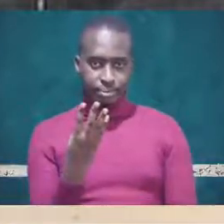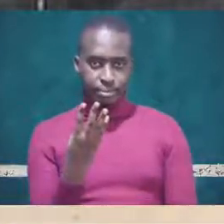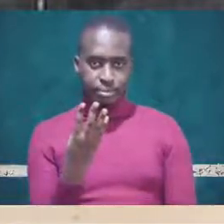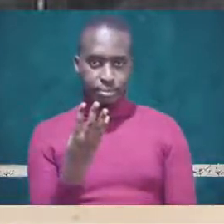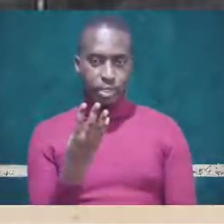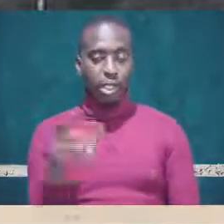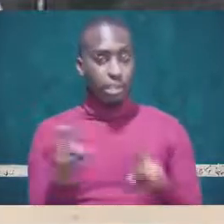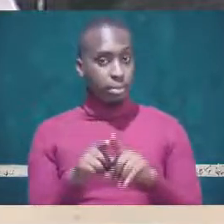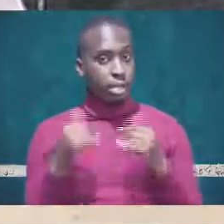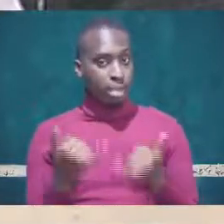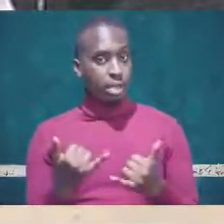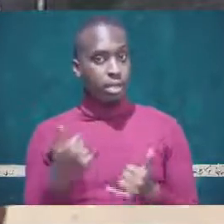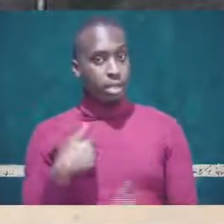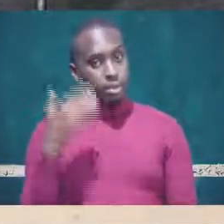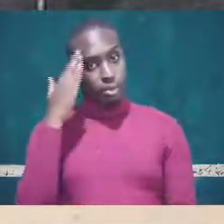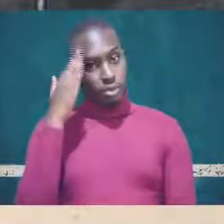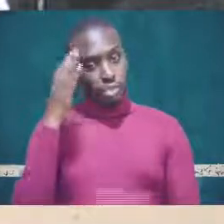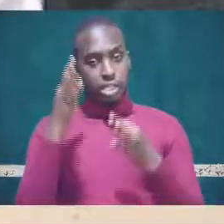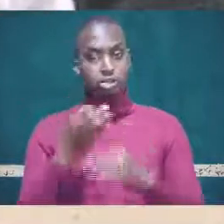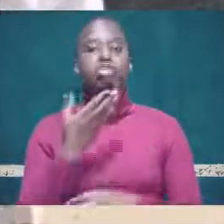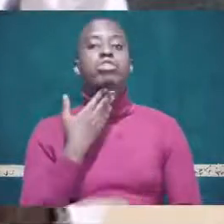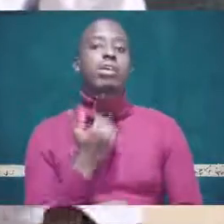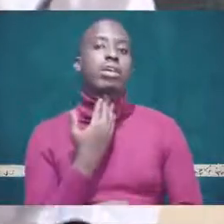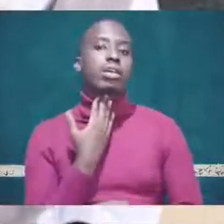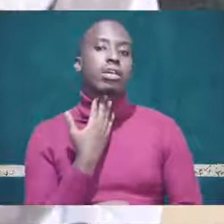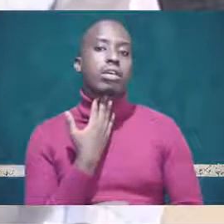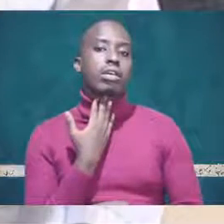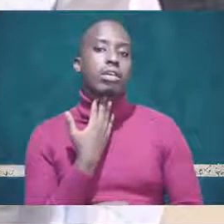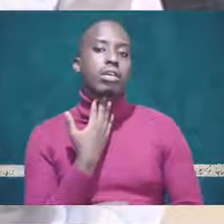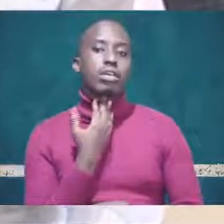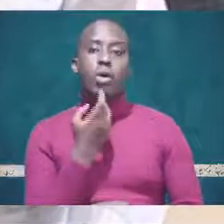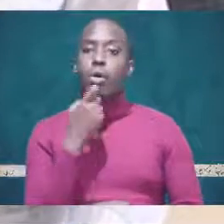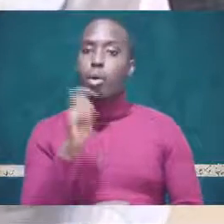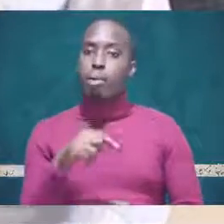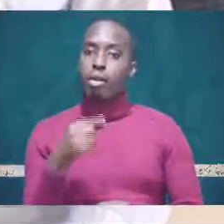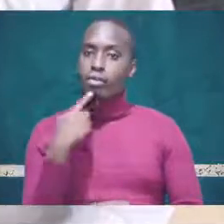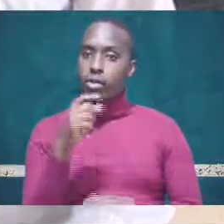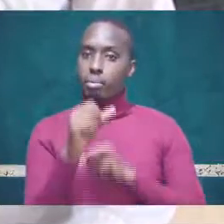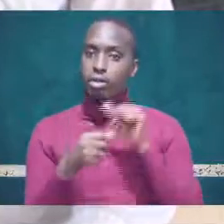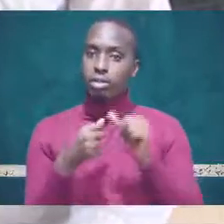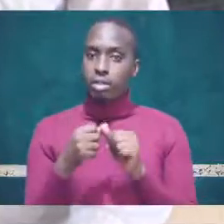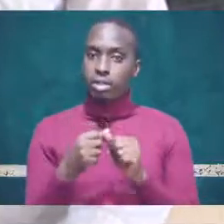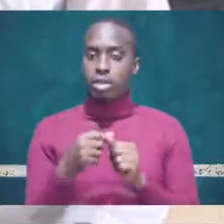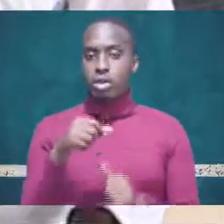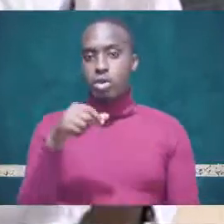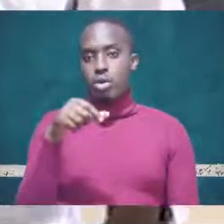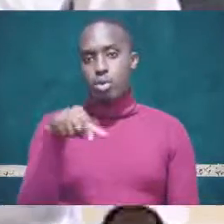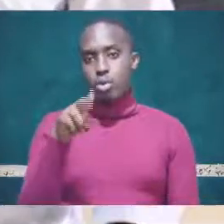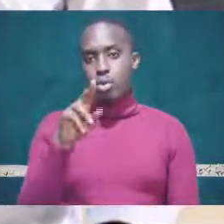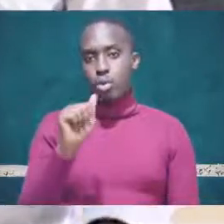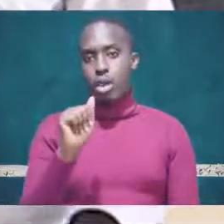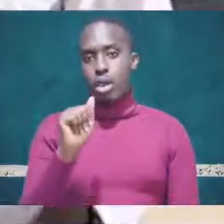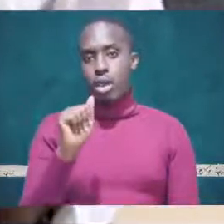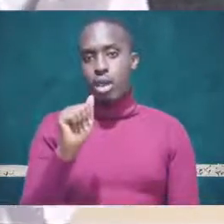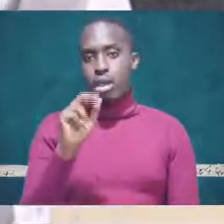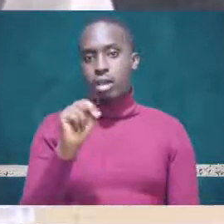And by now you know what I need. You have to identify the quantities which have been given. If you can't do that,